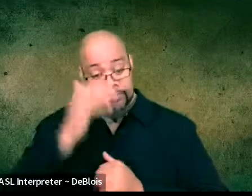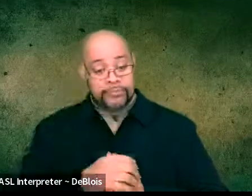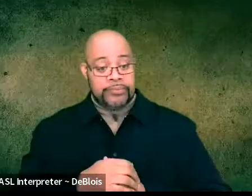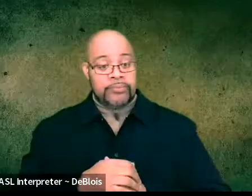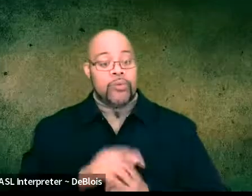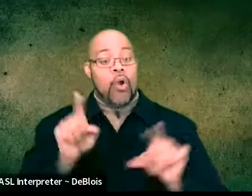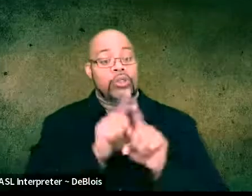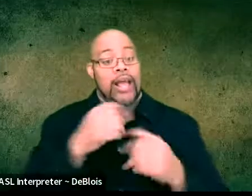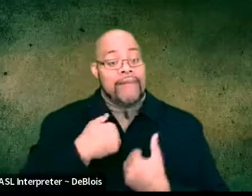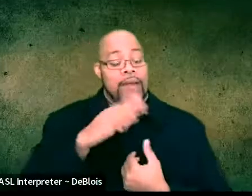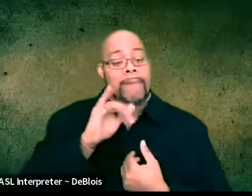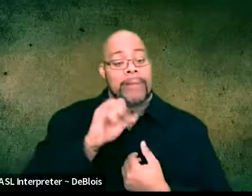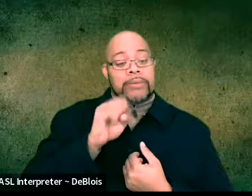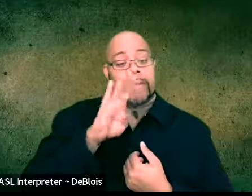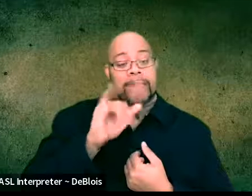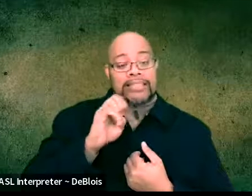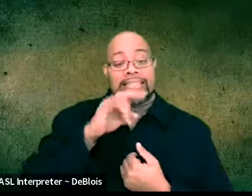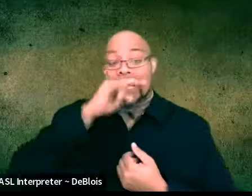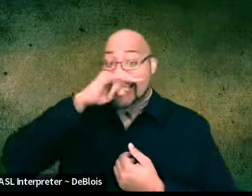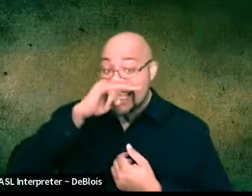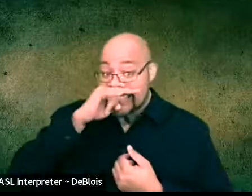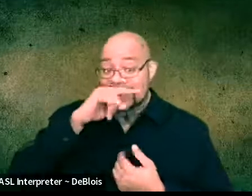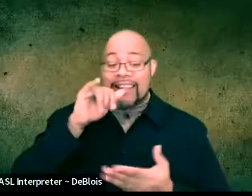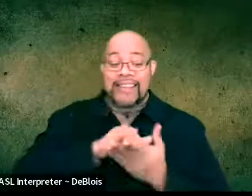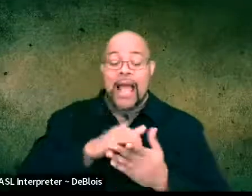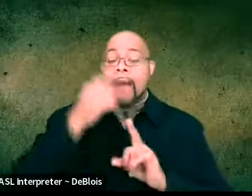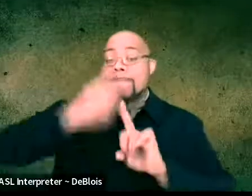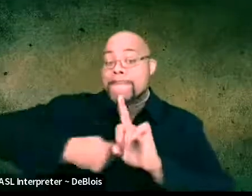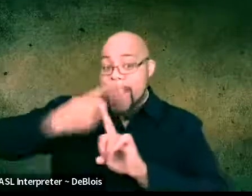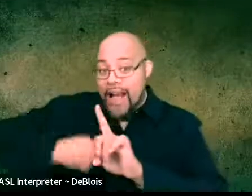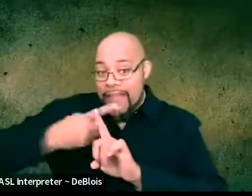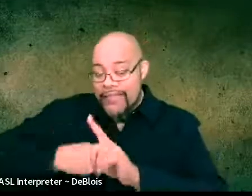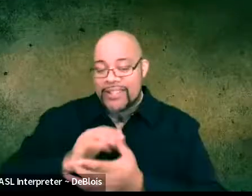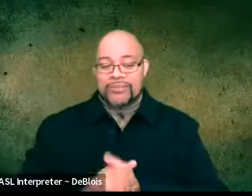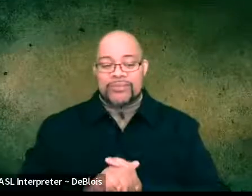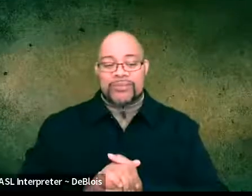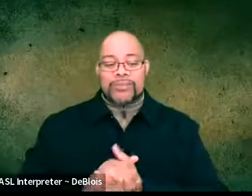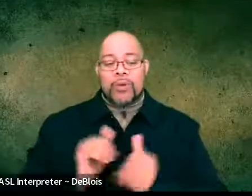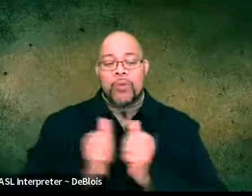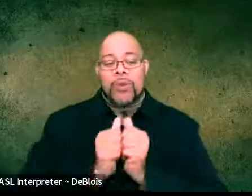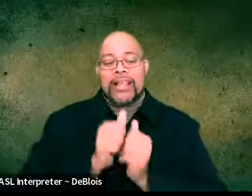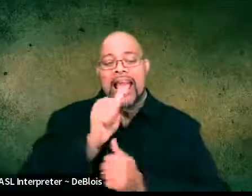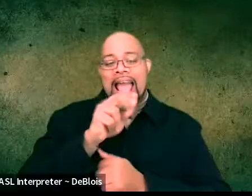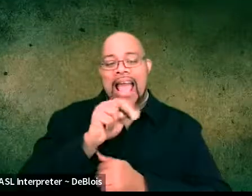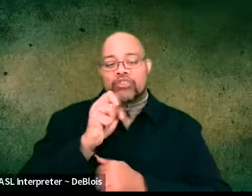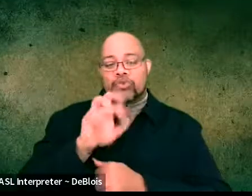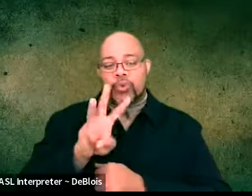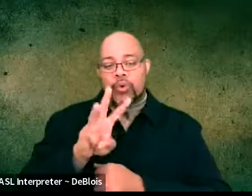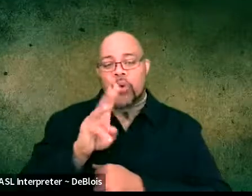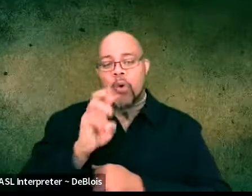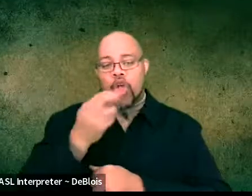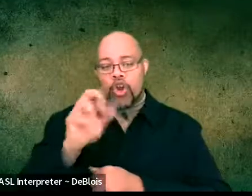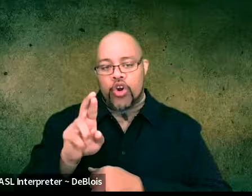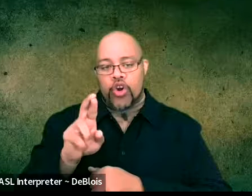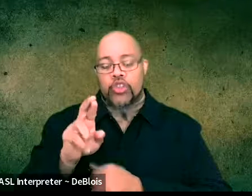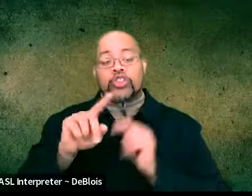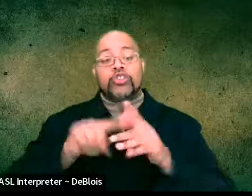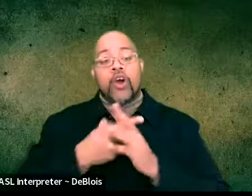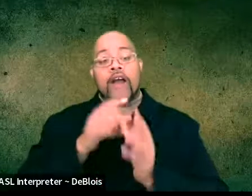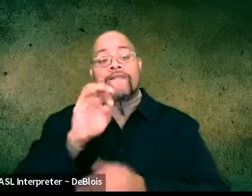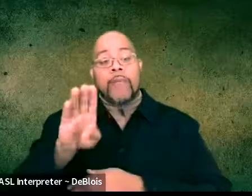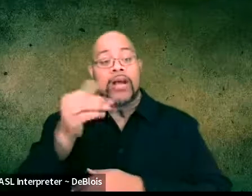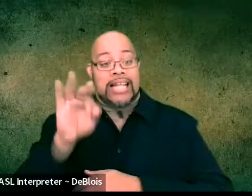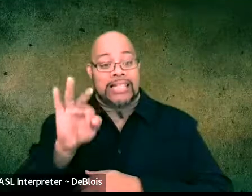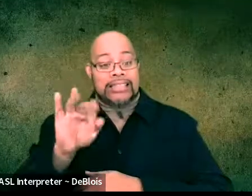We also have BIMS Bites Kids, which is monthly with Andrew Walker, starting February 19th at